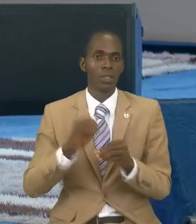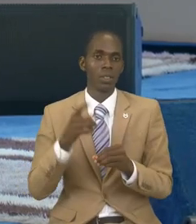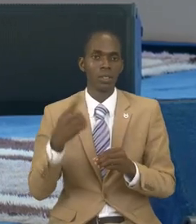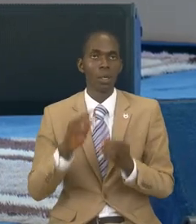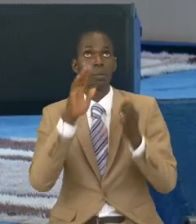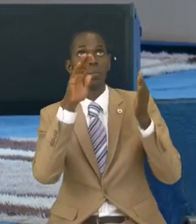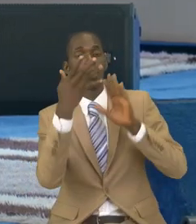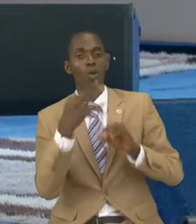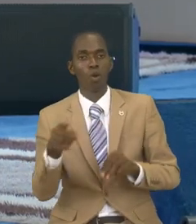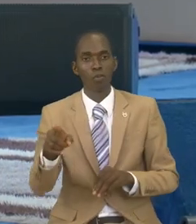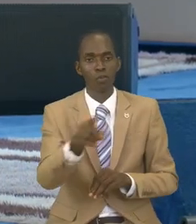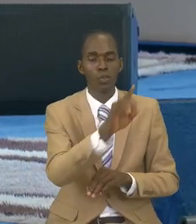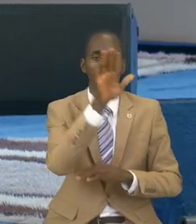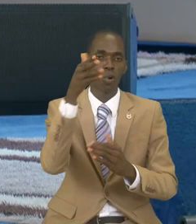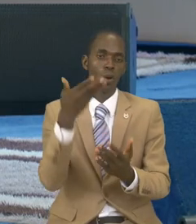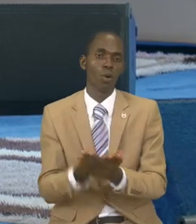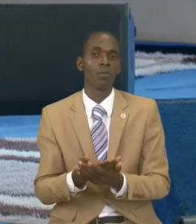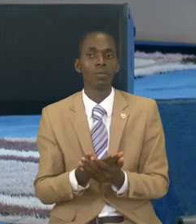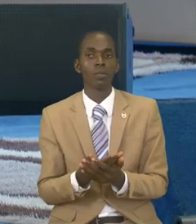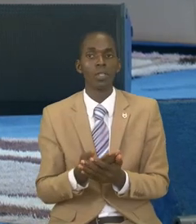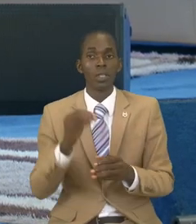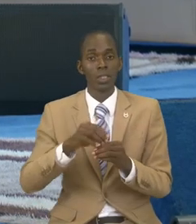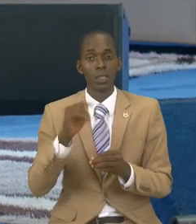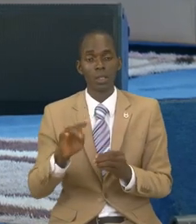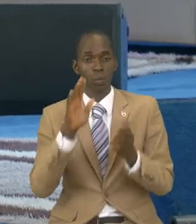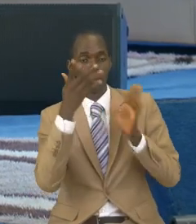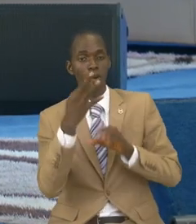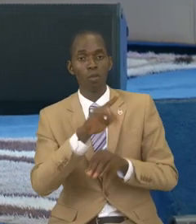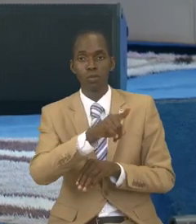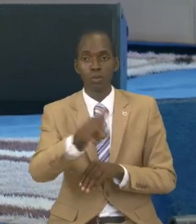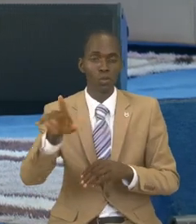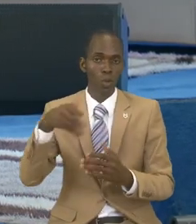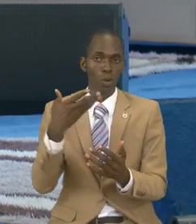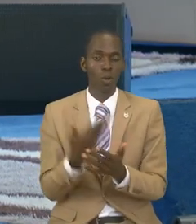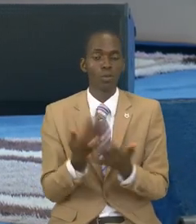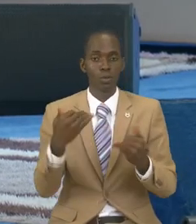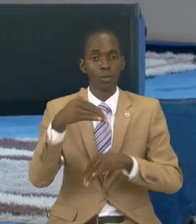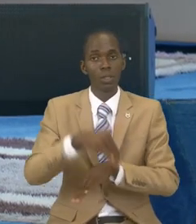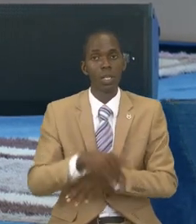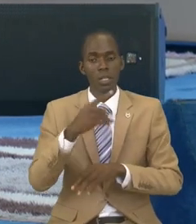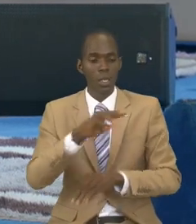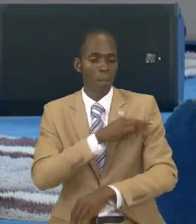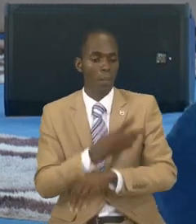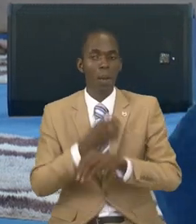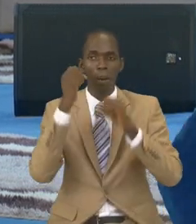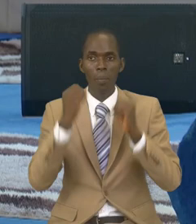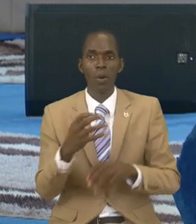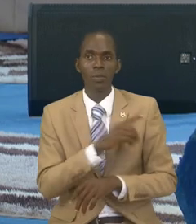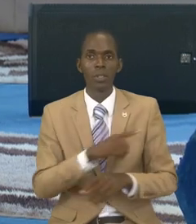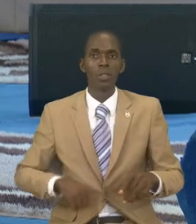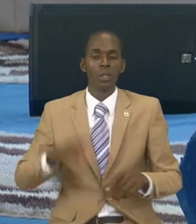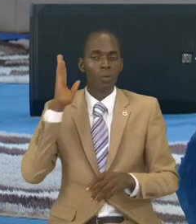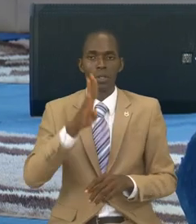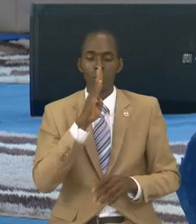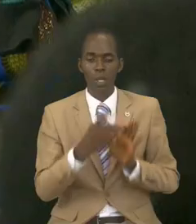in the presence of you all. In the presence of everyone tonight, the mighty power of the Lord will be